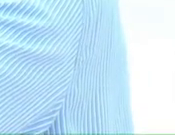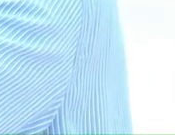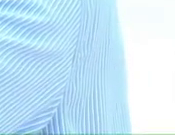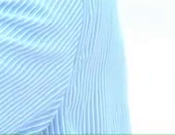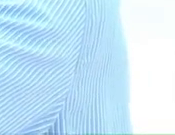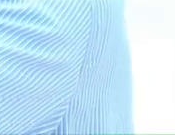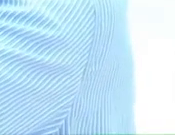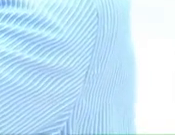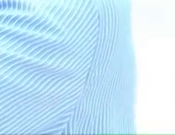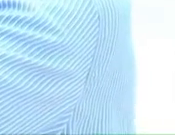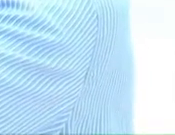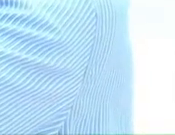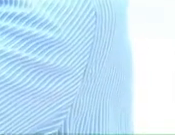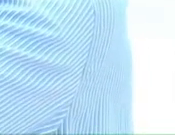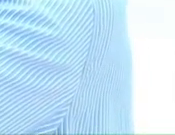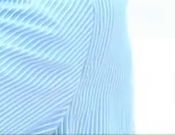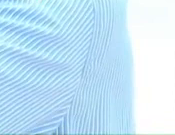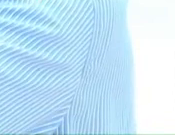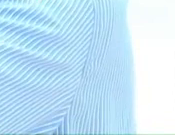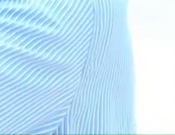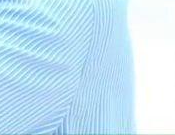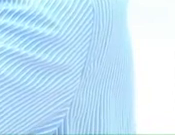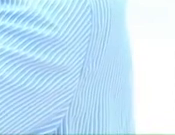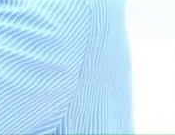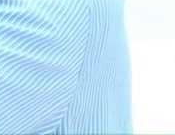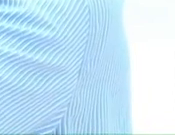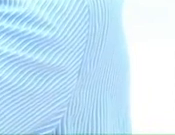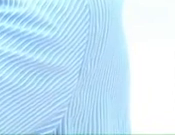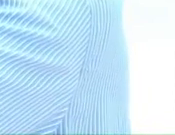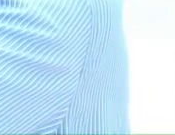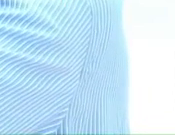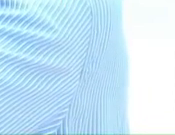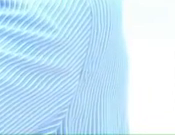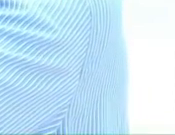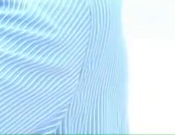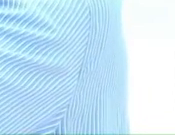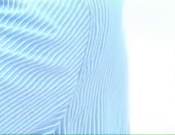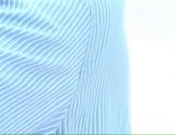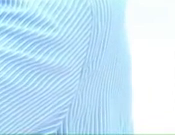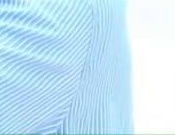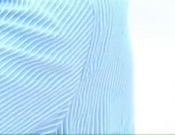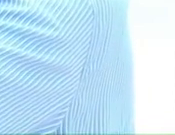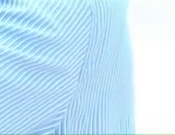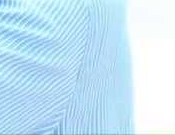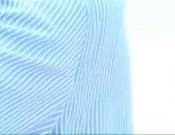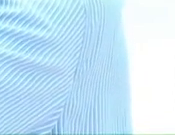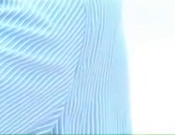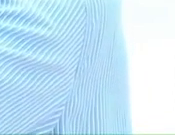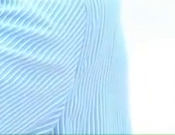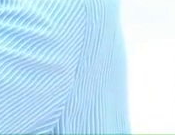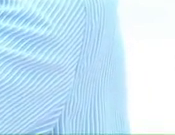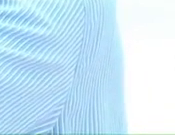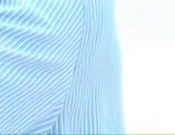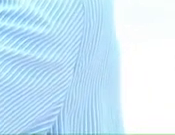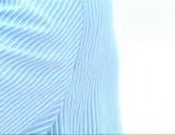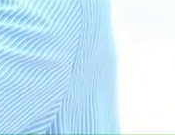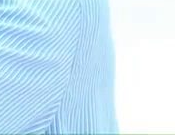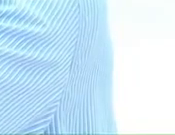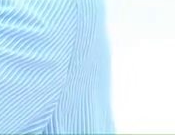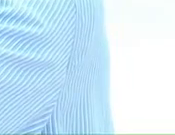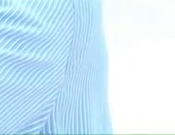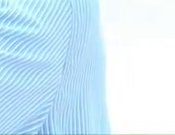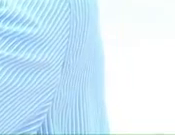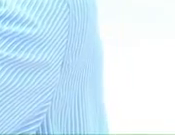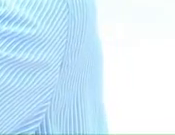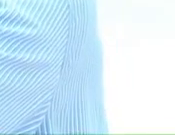it's a long time God spoke to me directly last. He asked me to tell you, you will hear